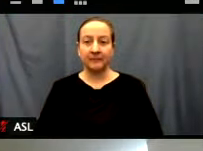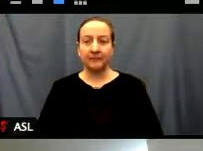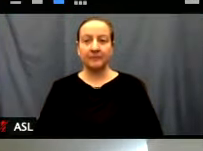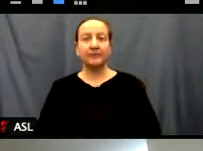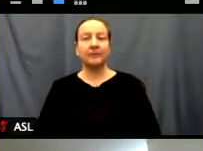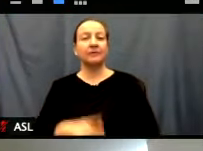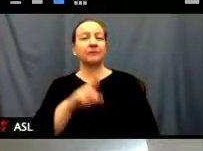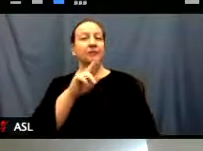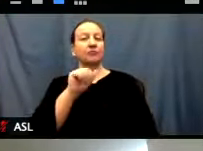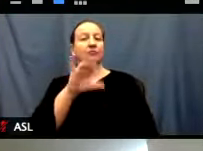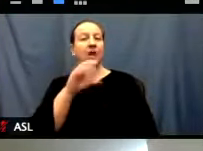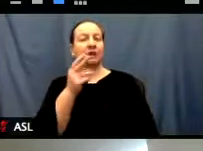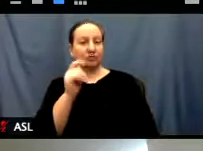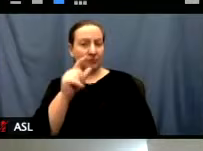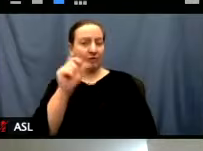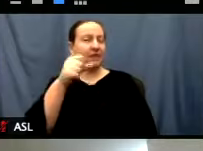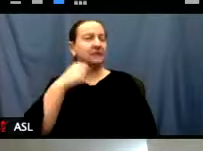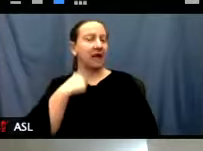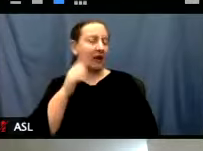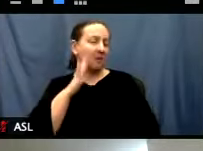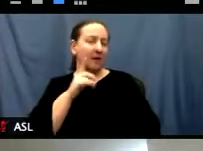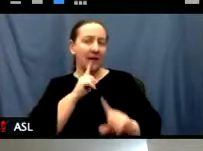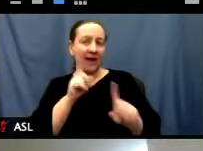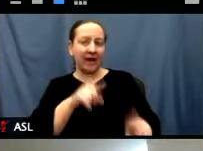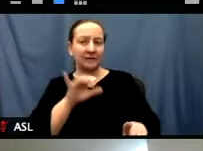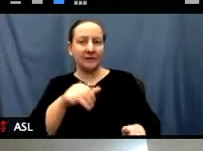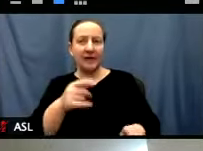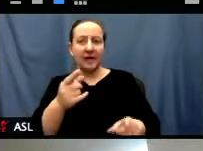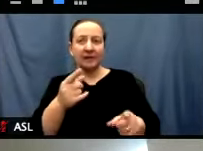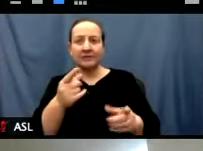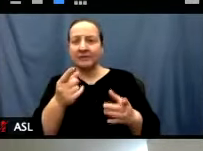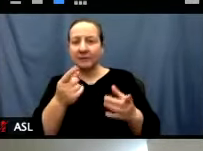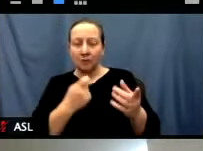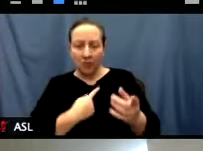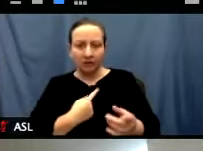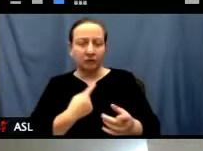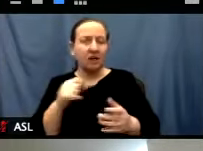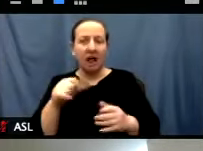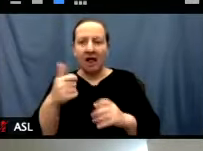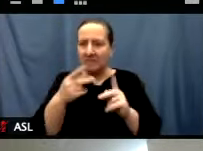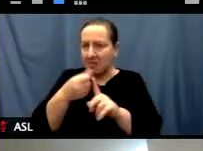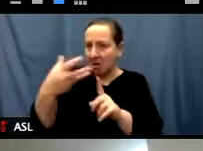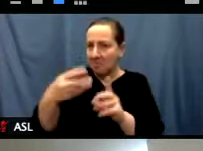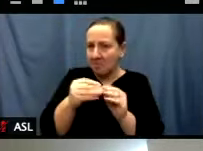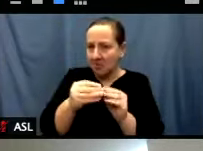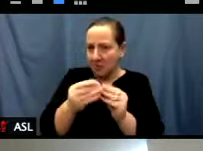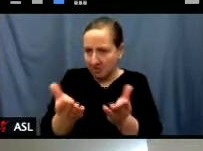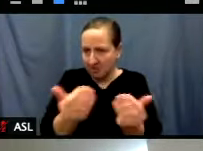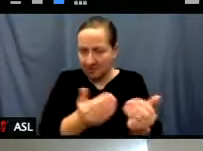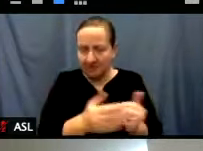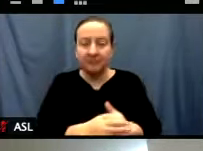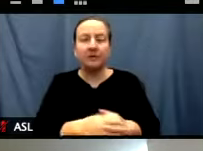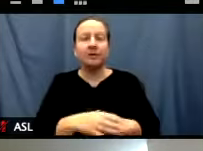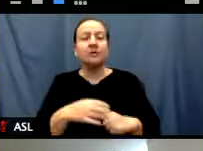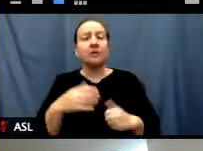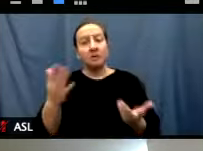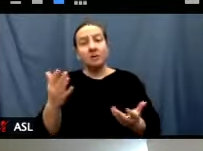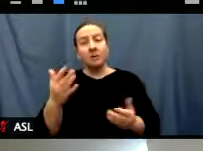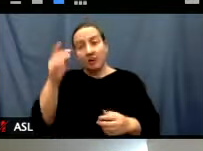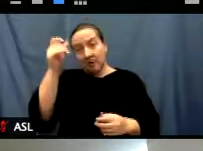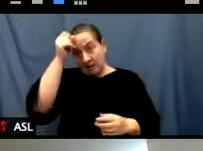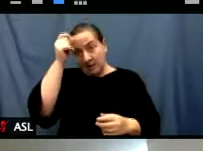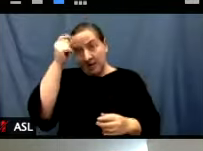Yeah, this is Rachel. I can take that question. Others can elaborate as they'd like. So, so I'd say that we've come a